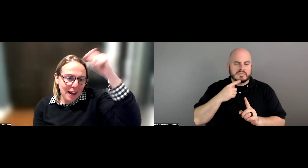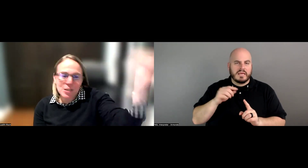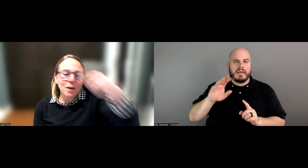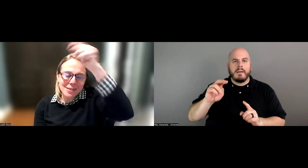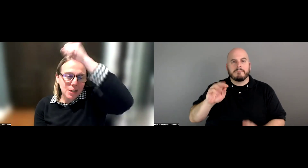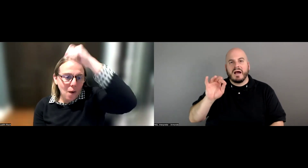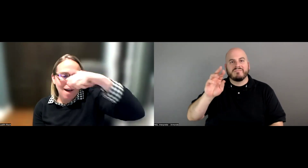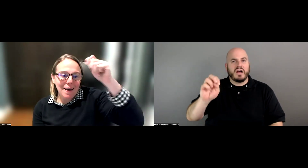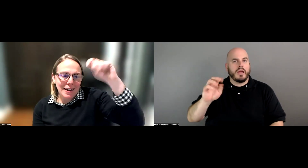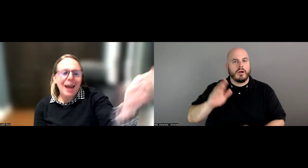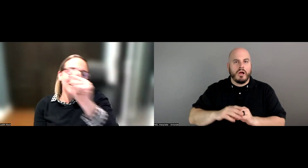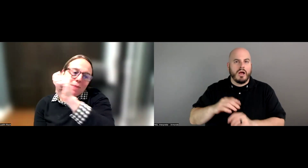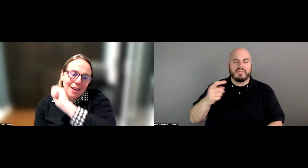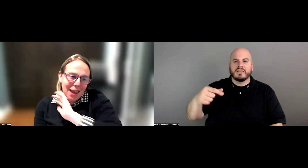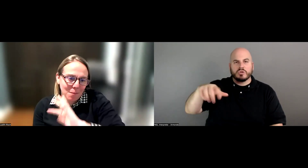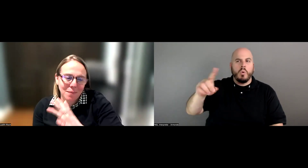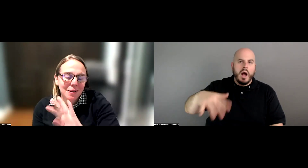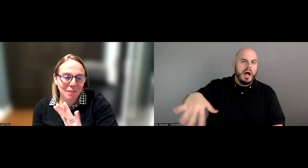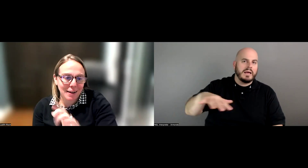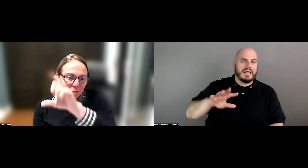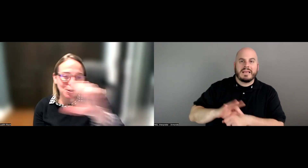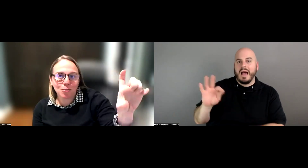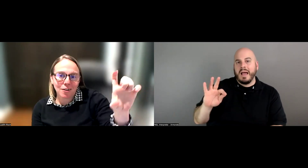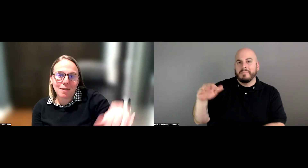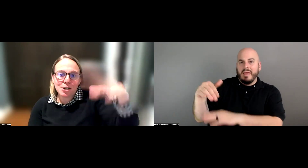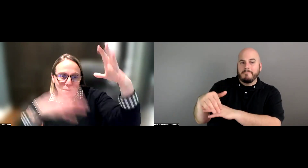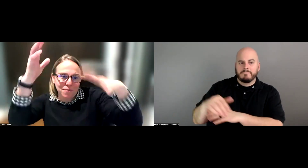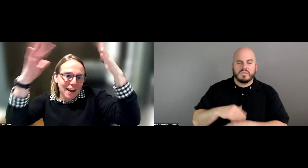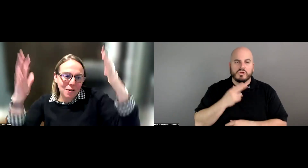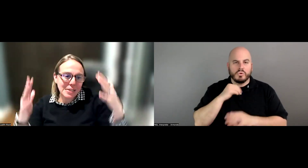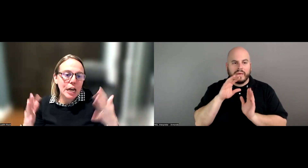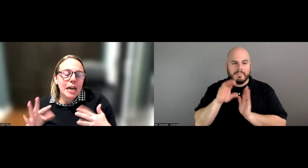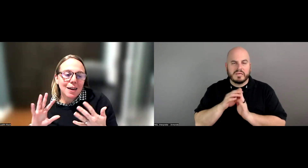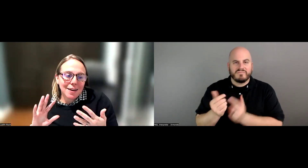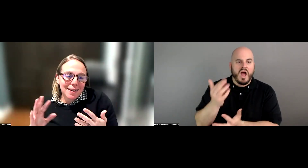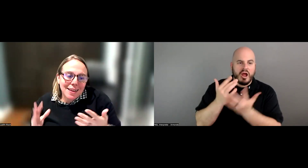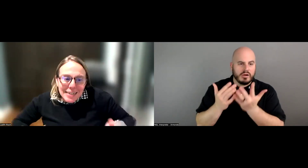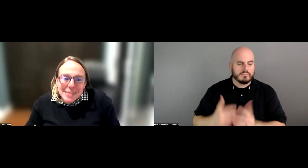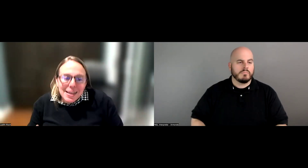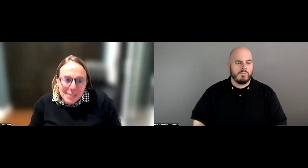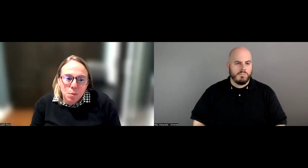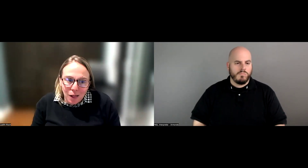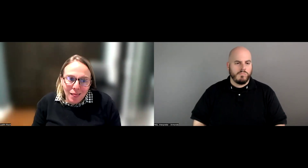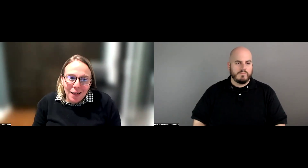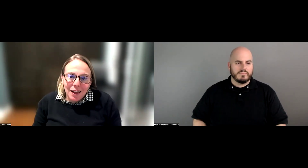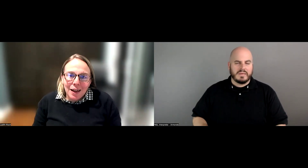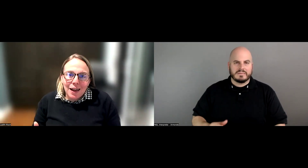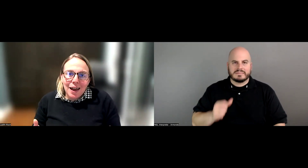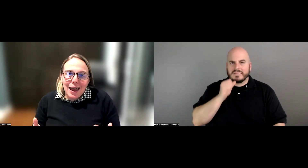bonfire on XYZ quad at 9 p.m., right? And we do a cute little image of a fire and all that, that's